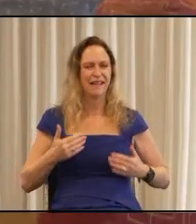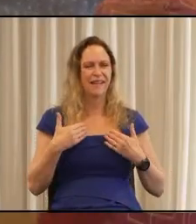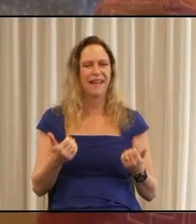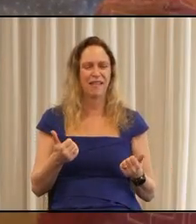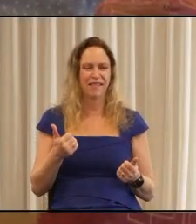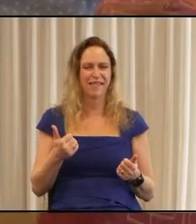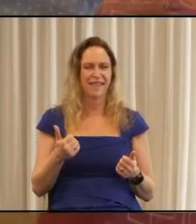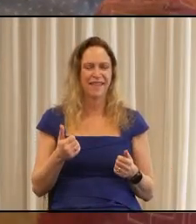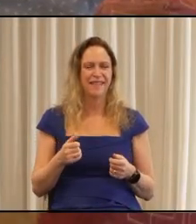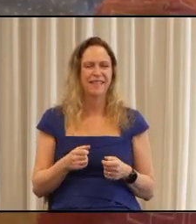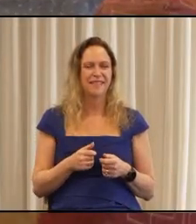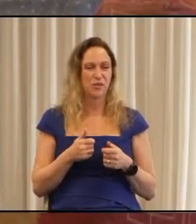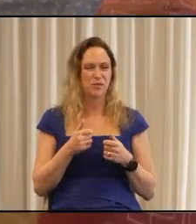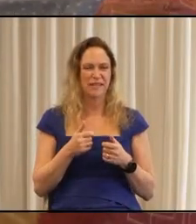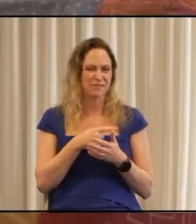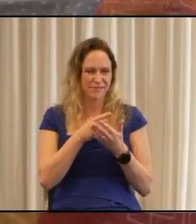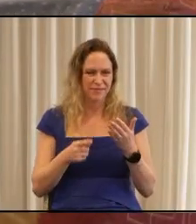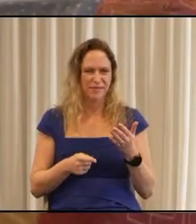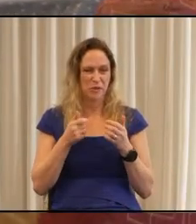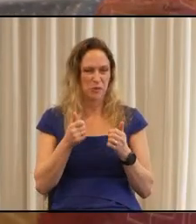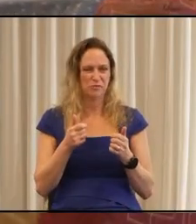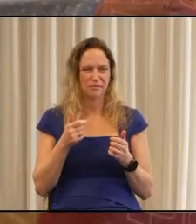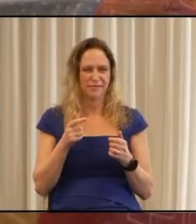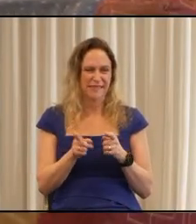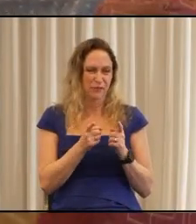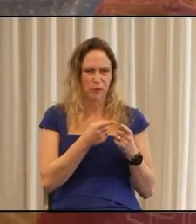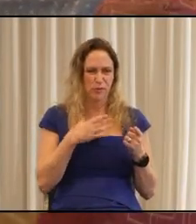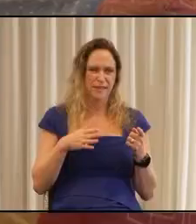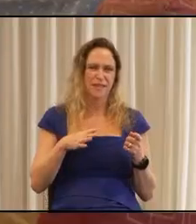I'm really just curious too about the